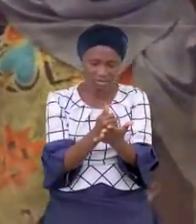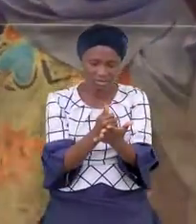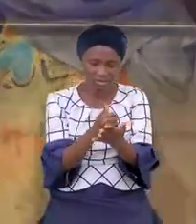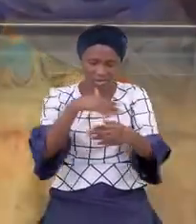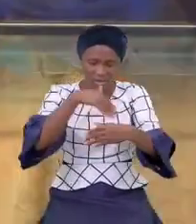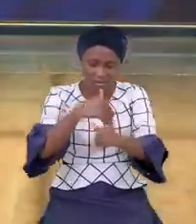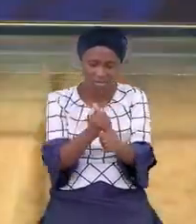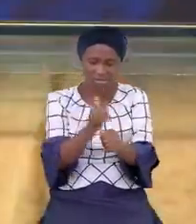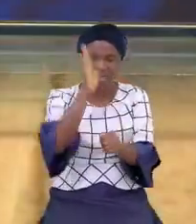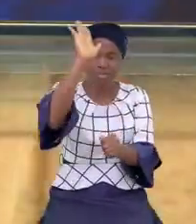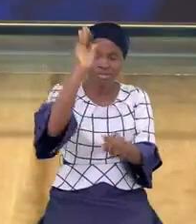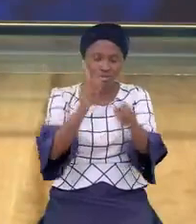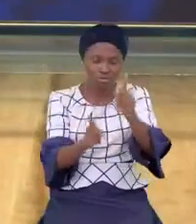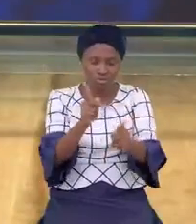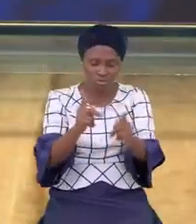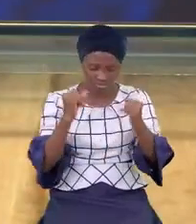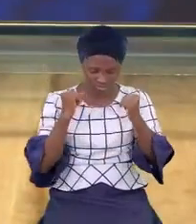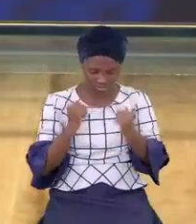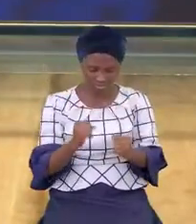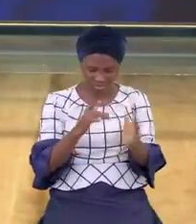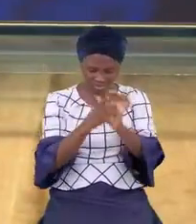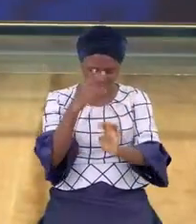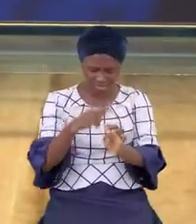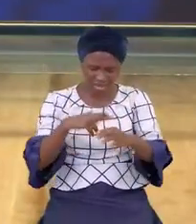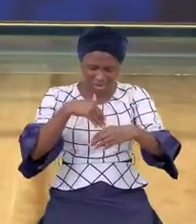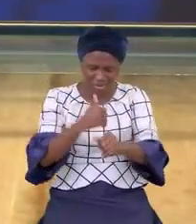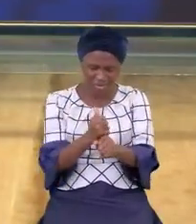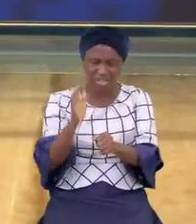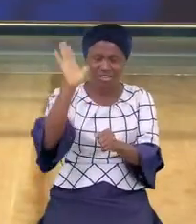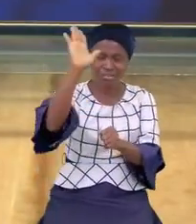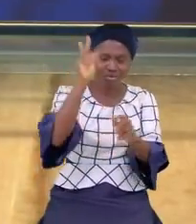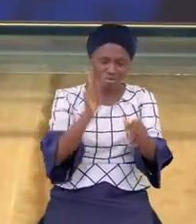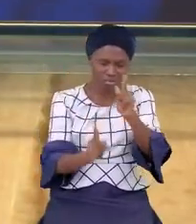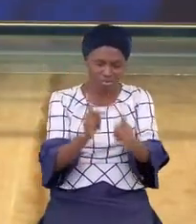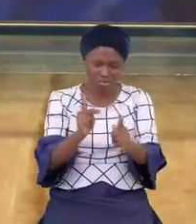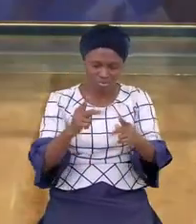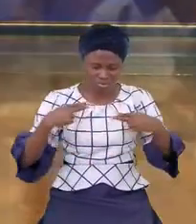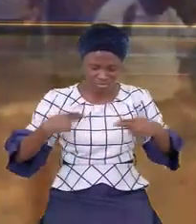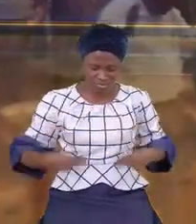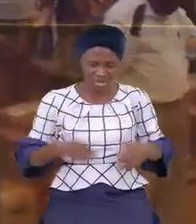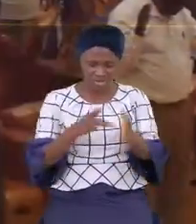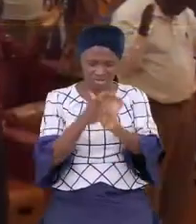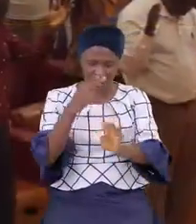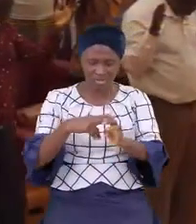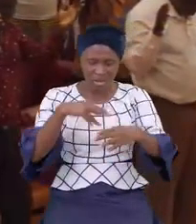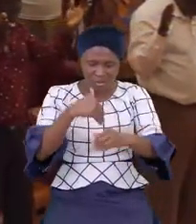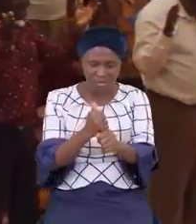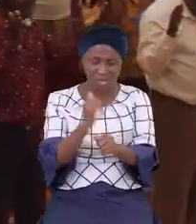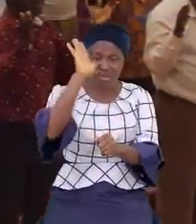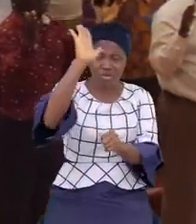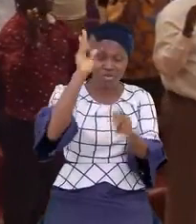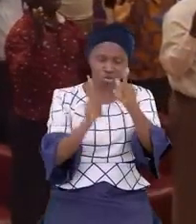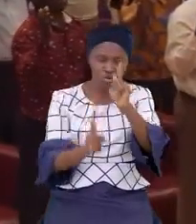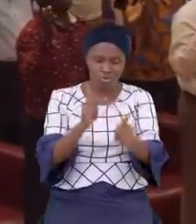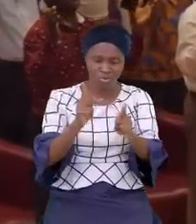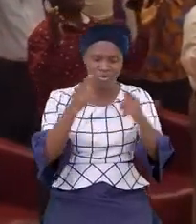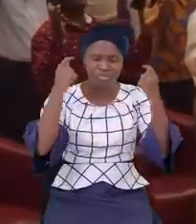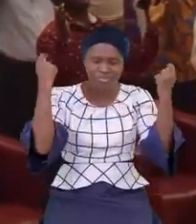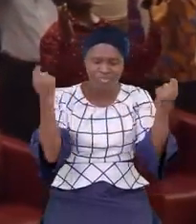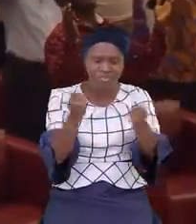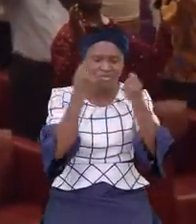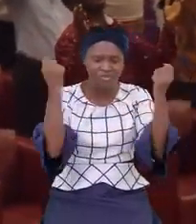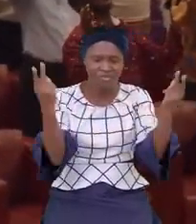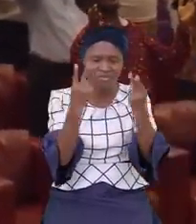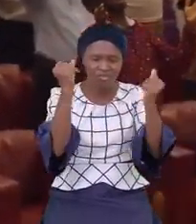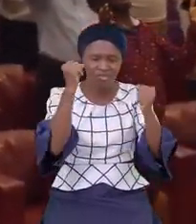Make your people strong. Make your people healthy. Make your people victorious. I